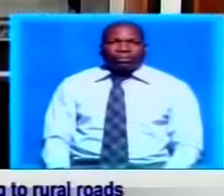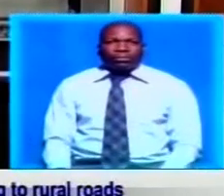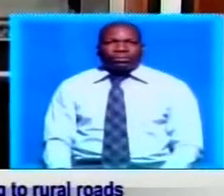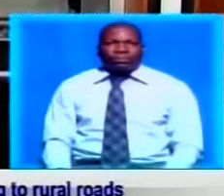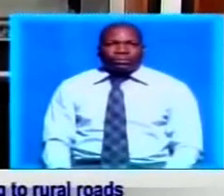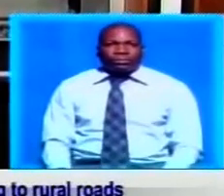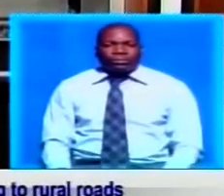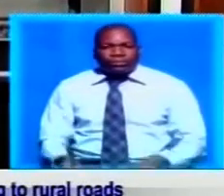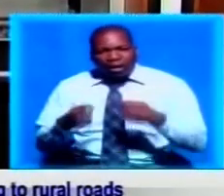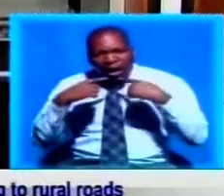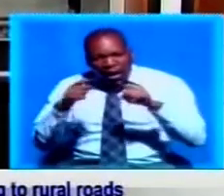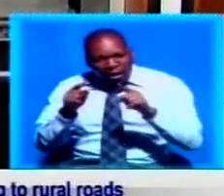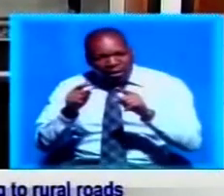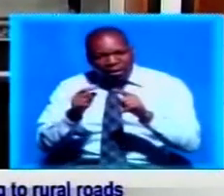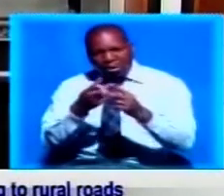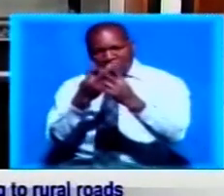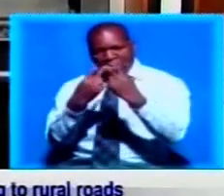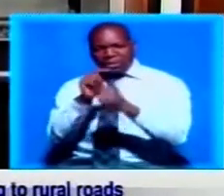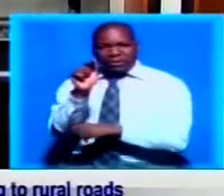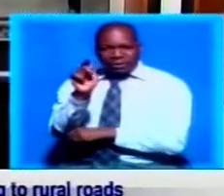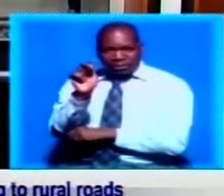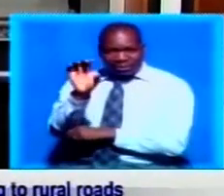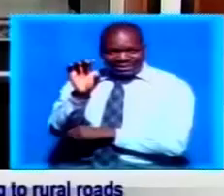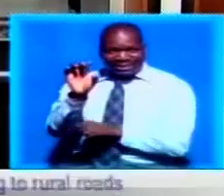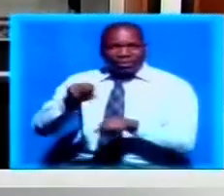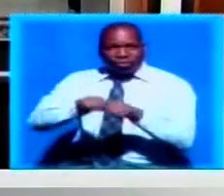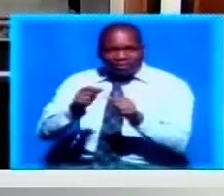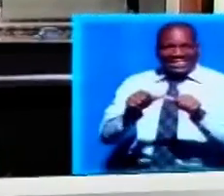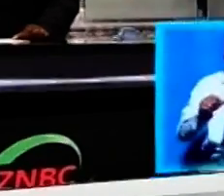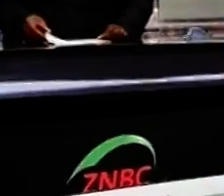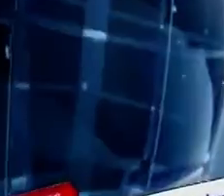You're watching ZNBC Main Evening News. We take a break. Stay tuned.